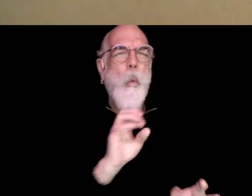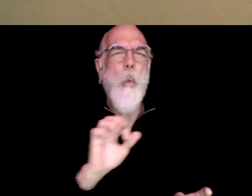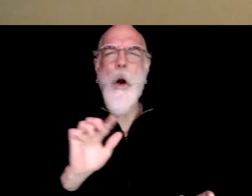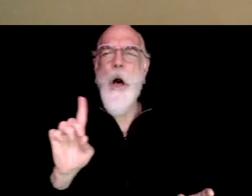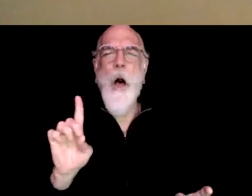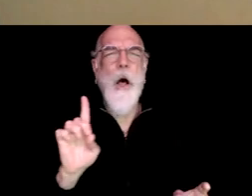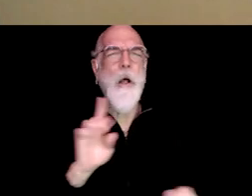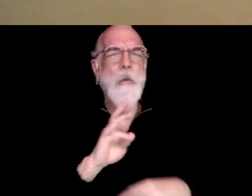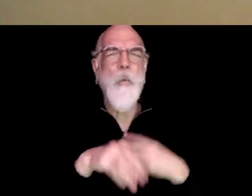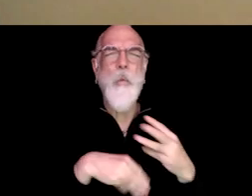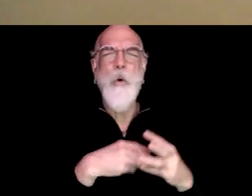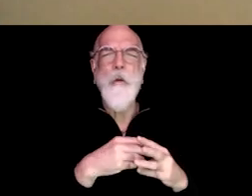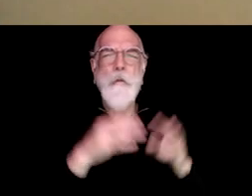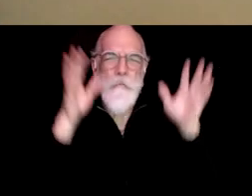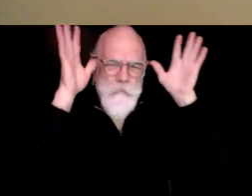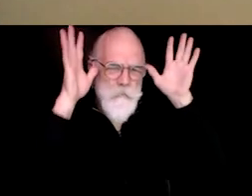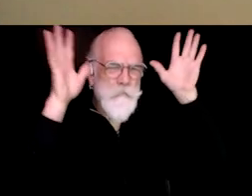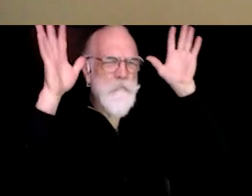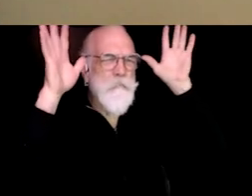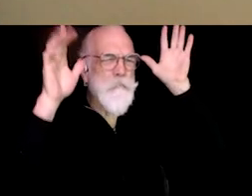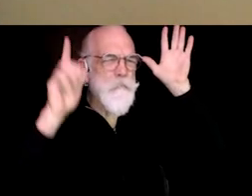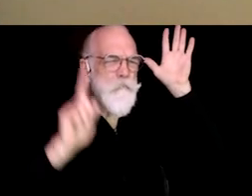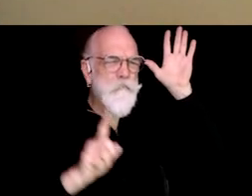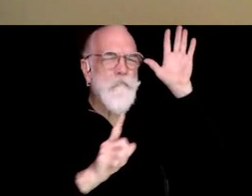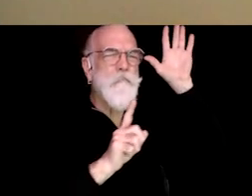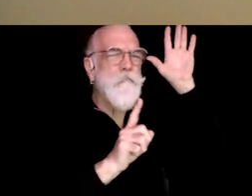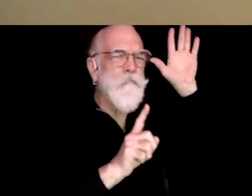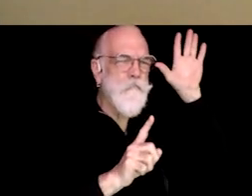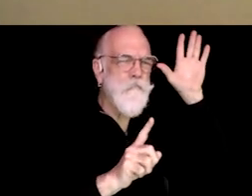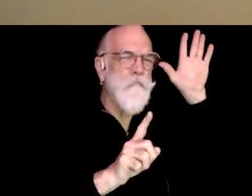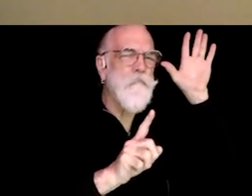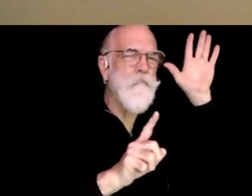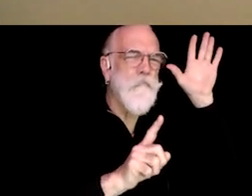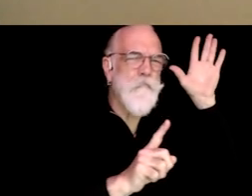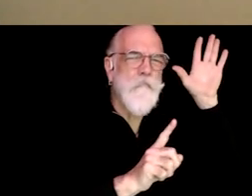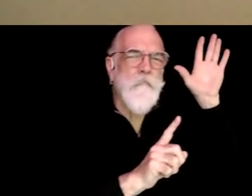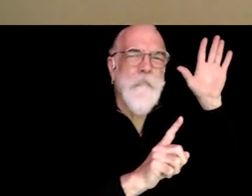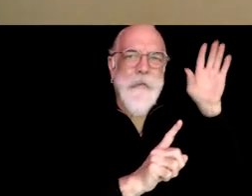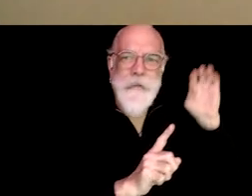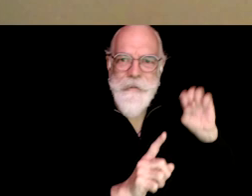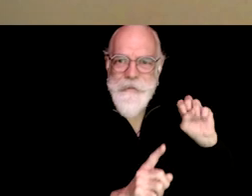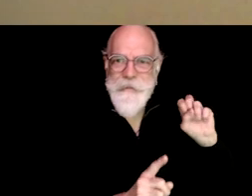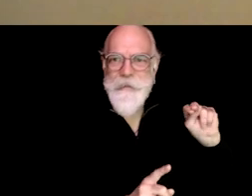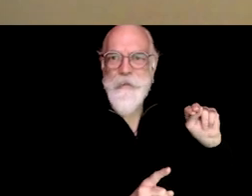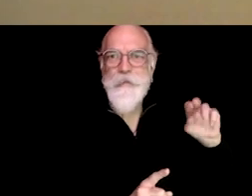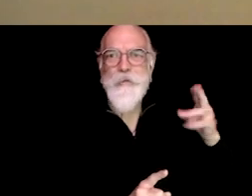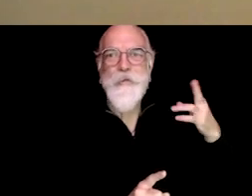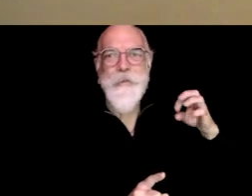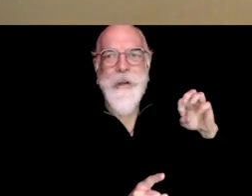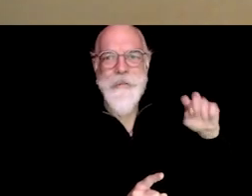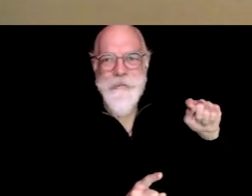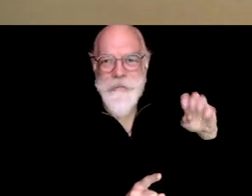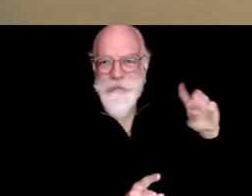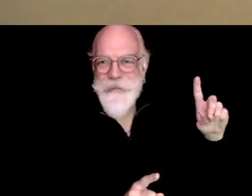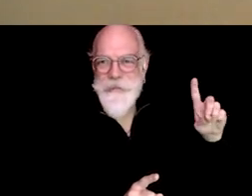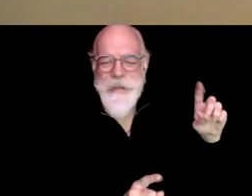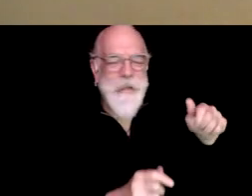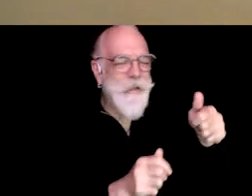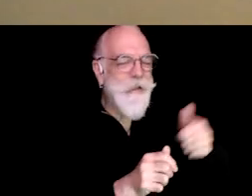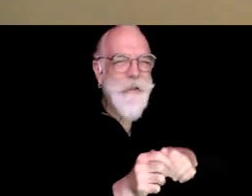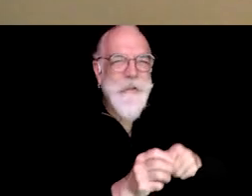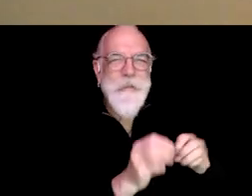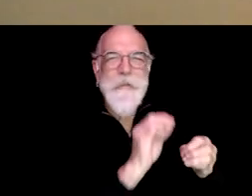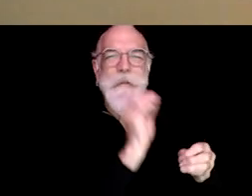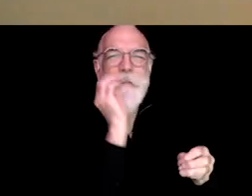He went out. Flower-covered fawn went out, enchanted. From each